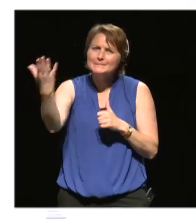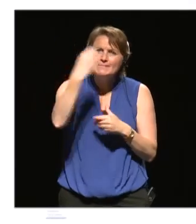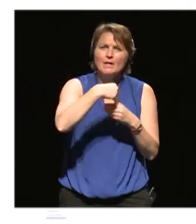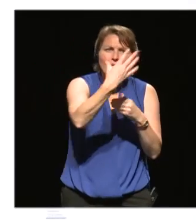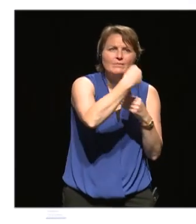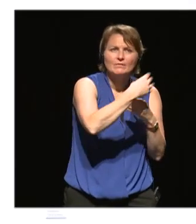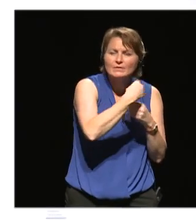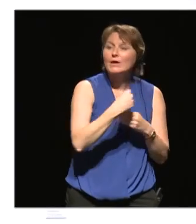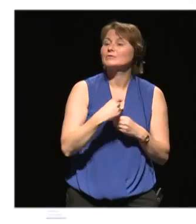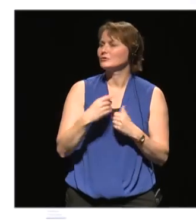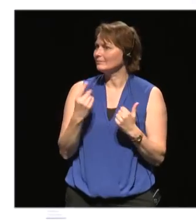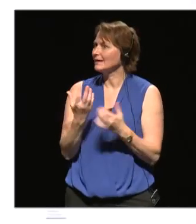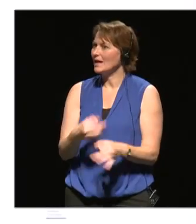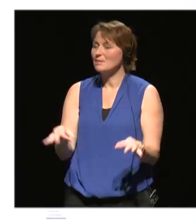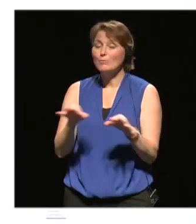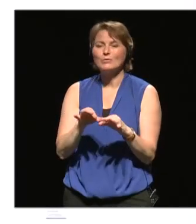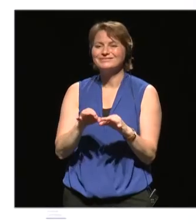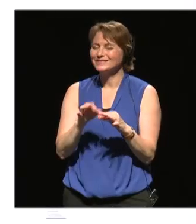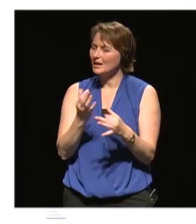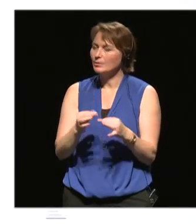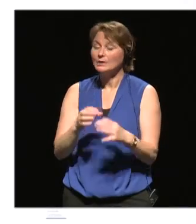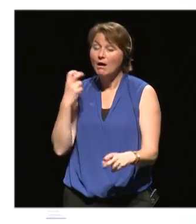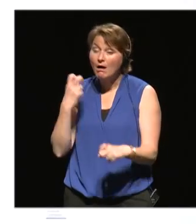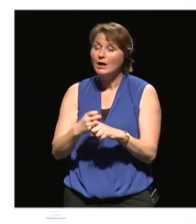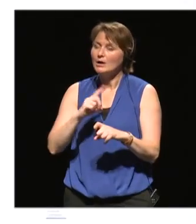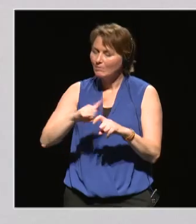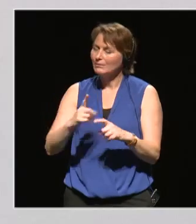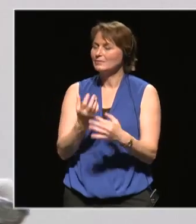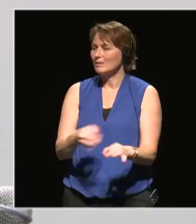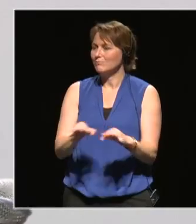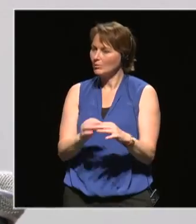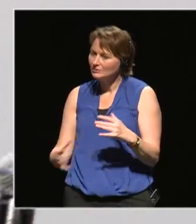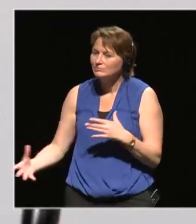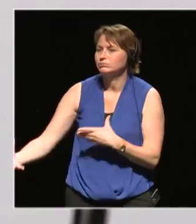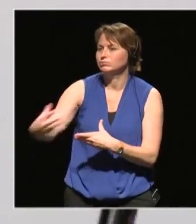that extra mile, because that's the best guarantee for implementation. Thank you very much. Anne-Marie.